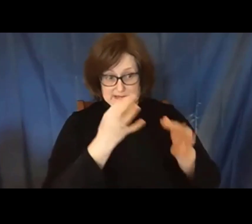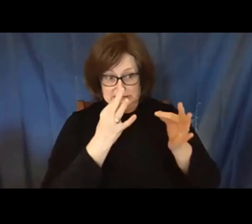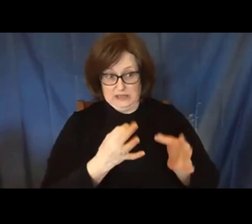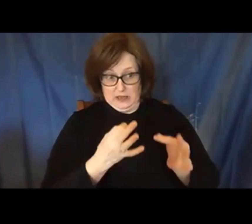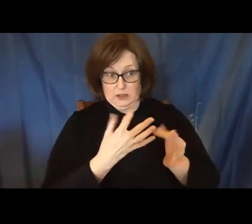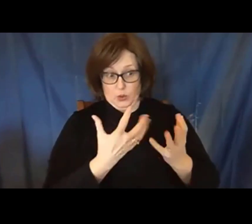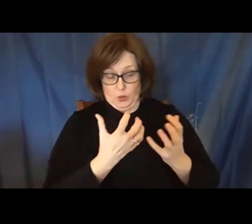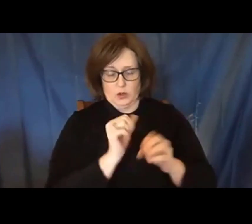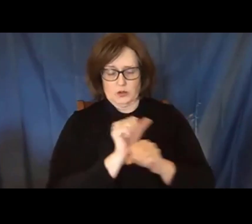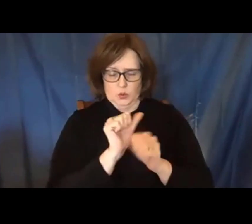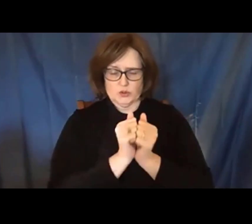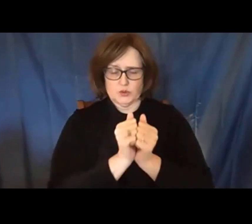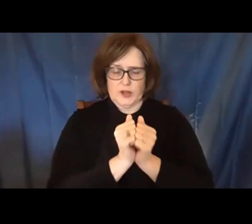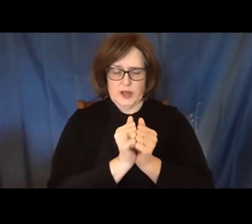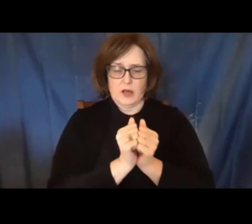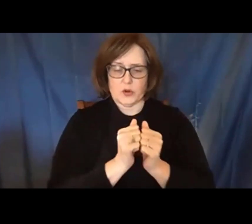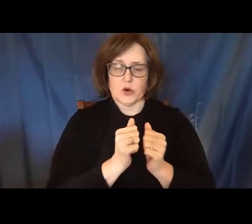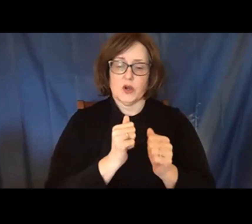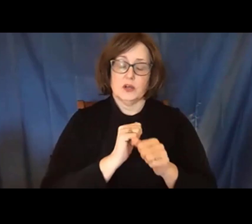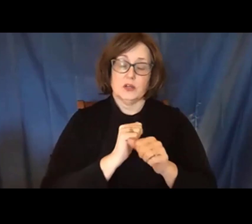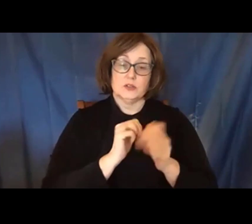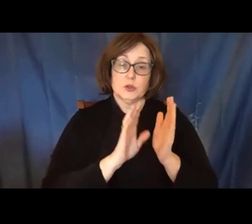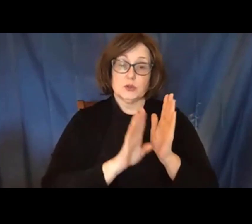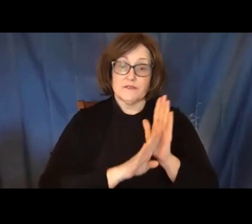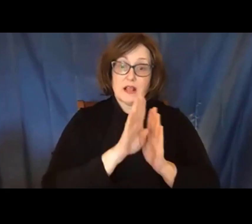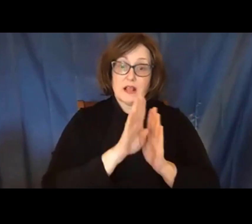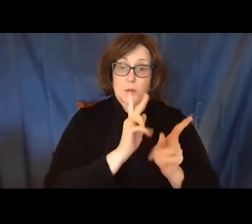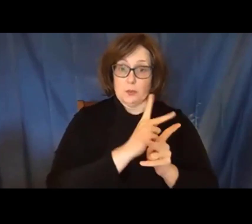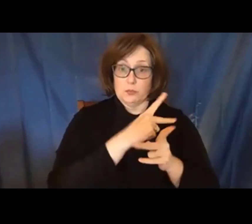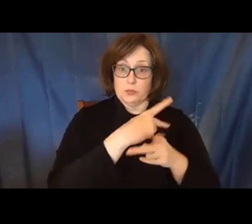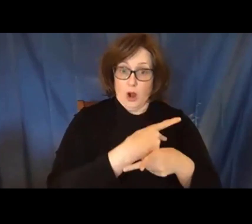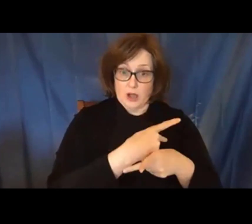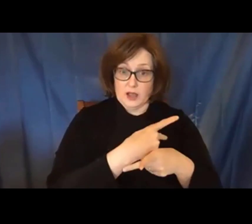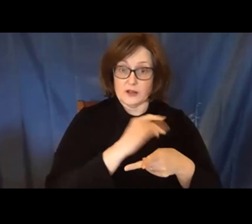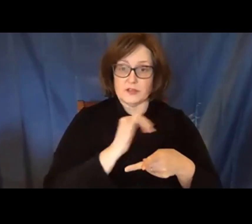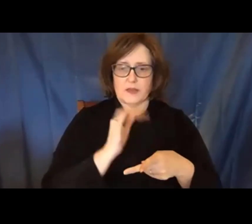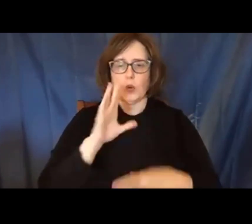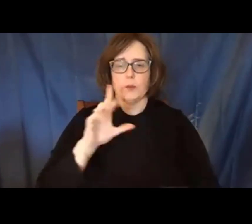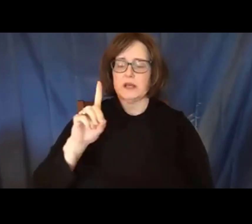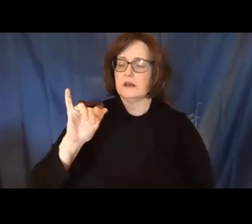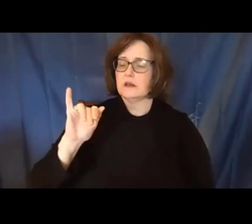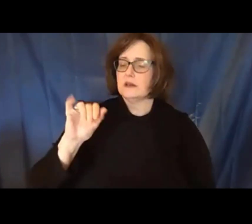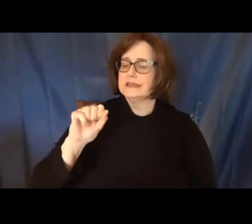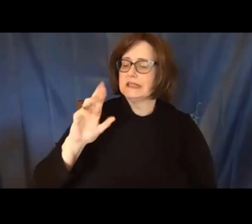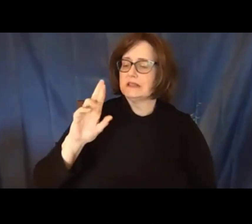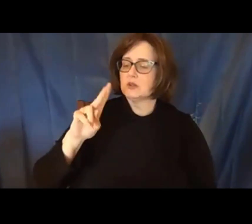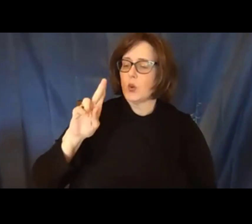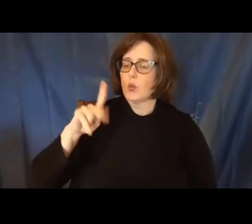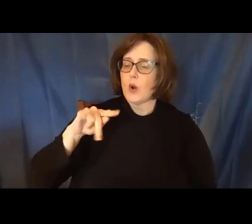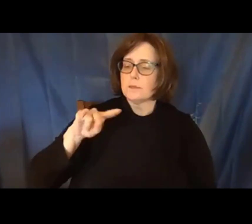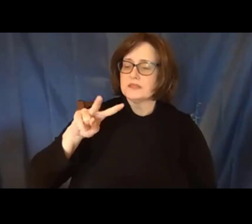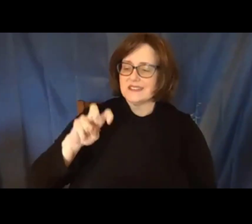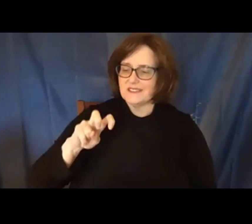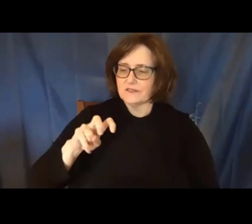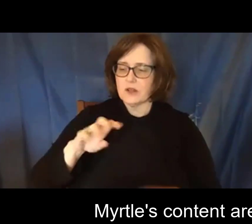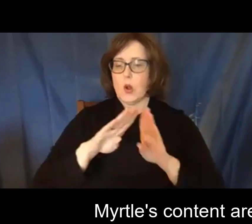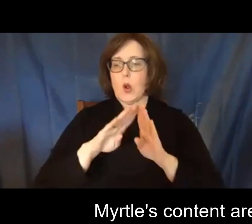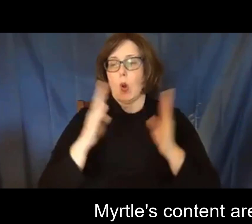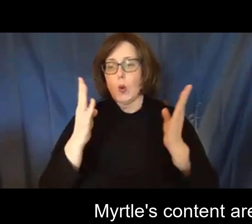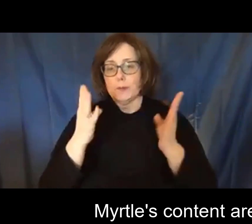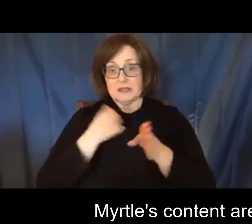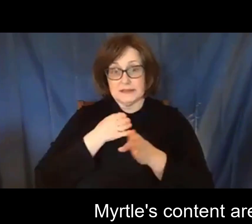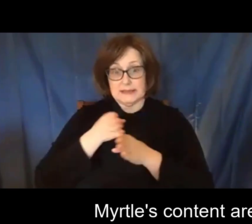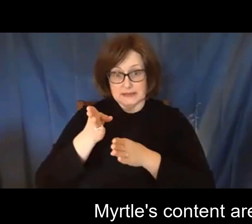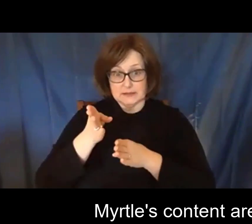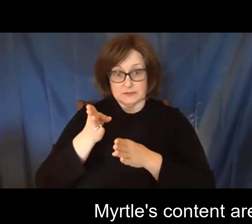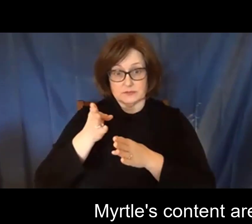be disruptive, innovative, open sourced, multidisciplinary, and multimodal.